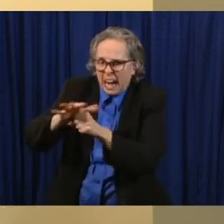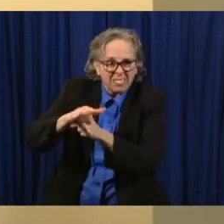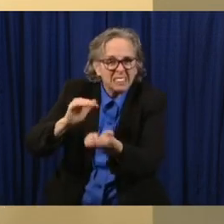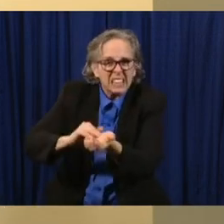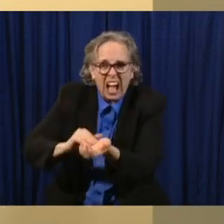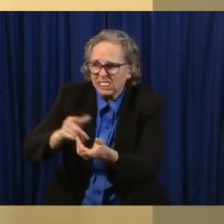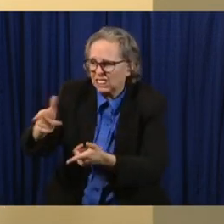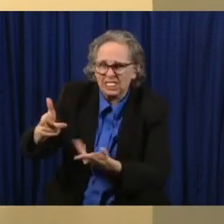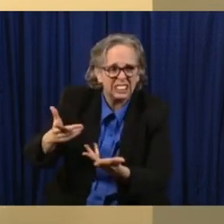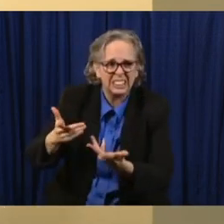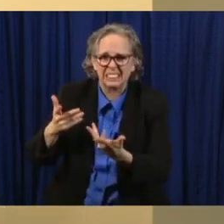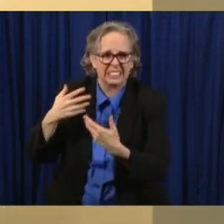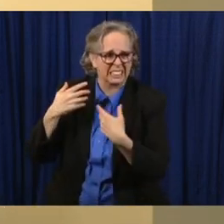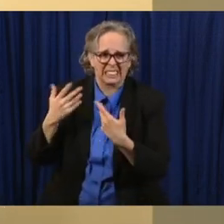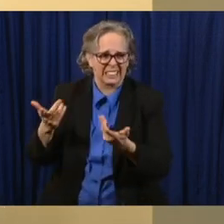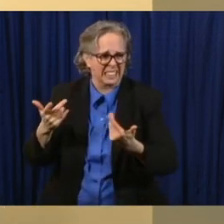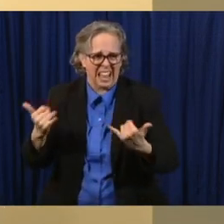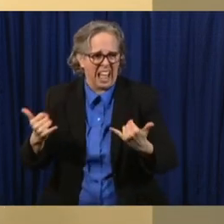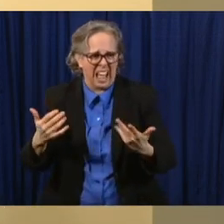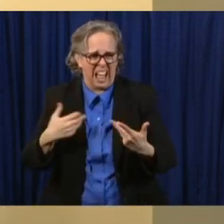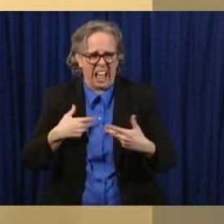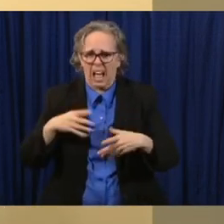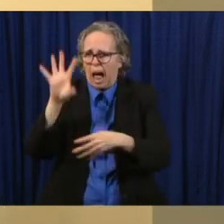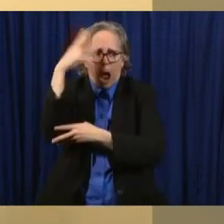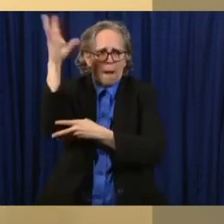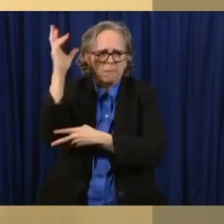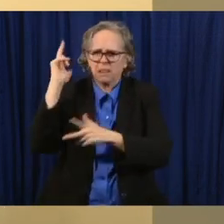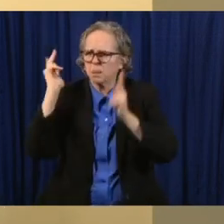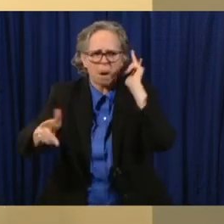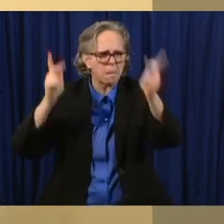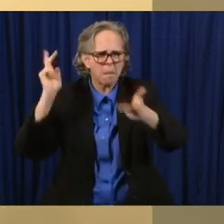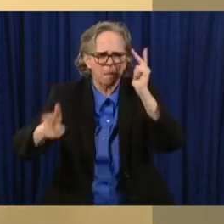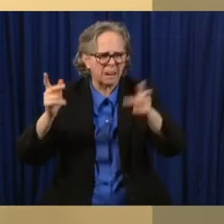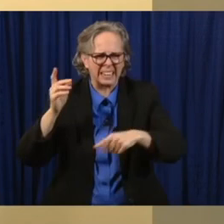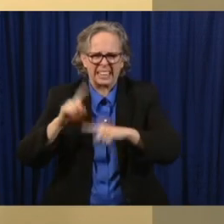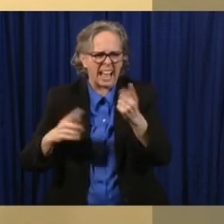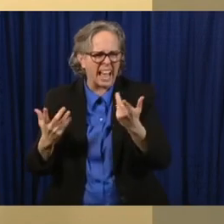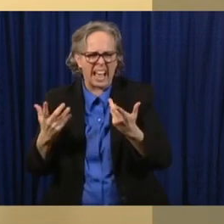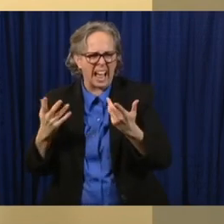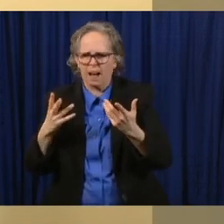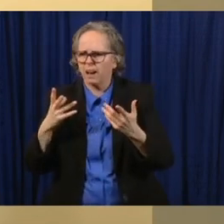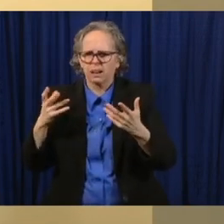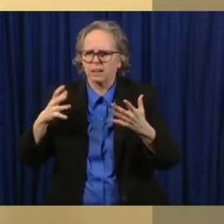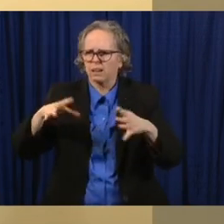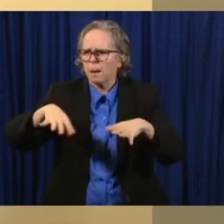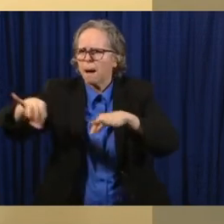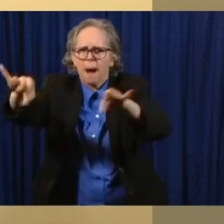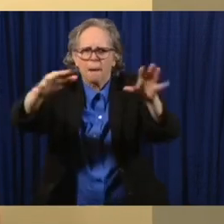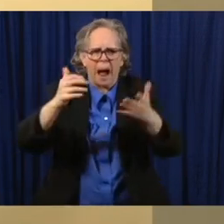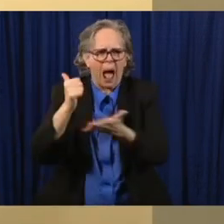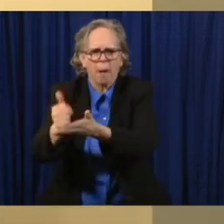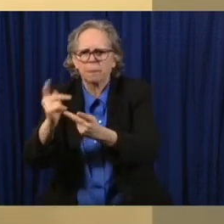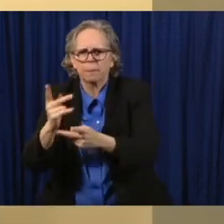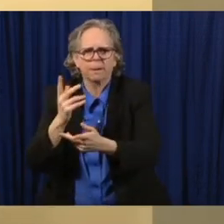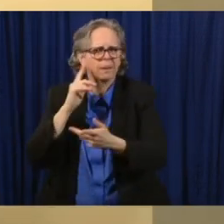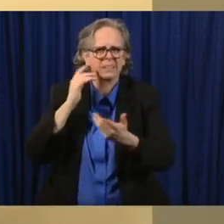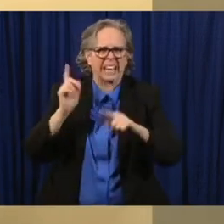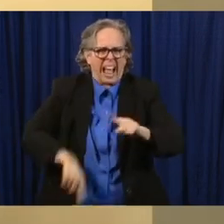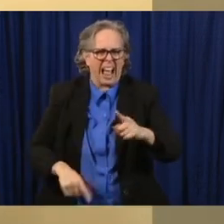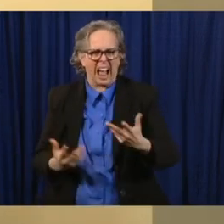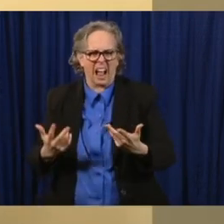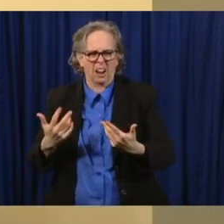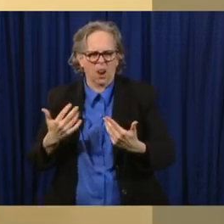that ambulances were not able to get as quickly to people at home having a heart attack or a